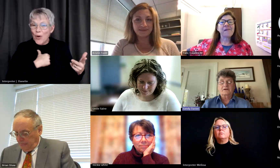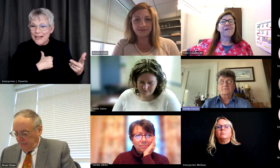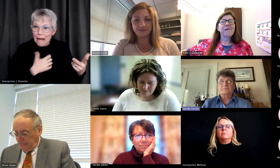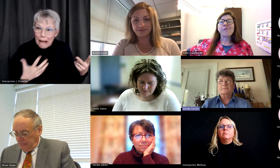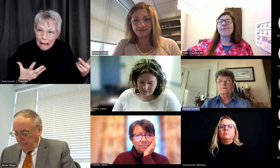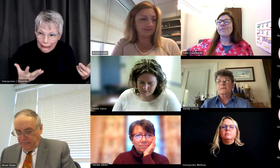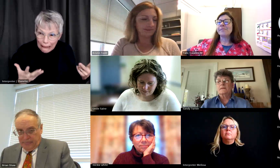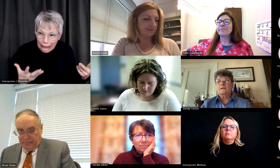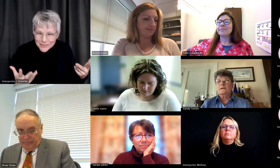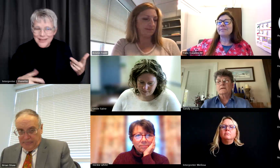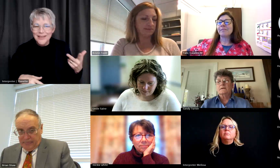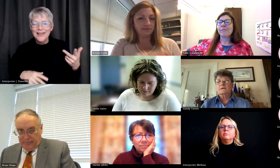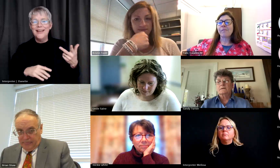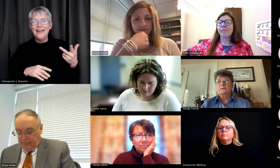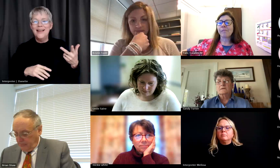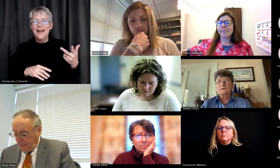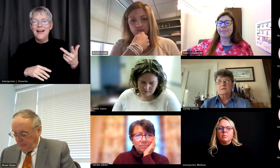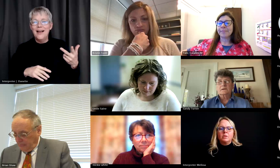Okay.